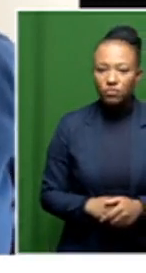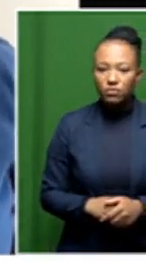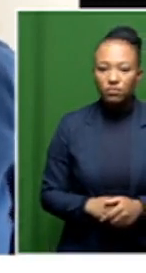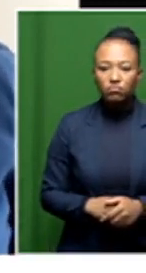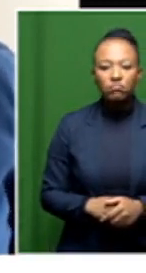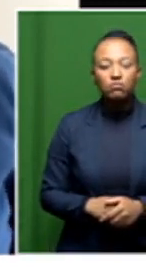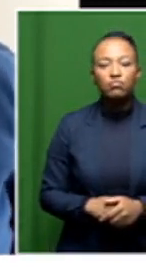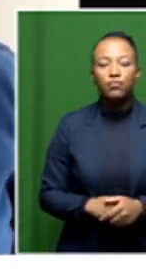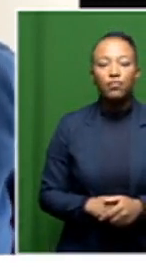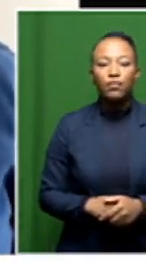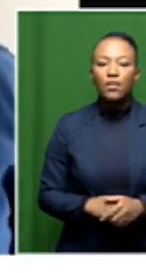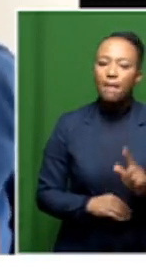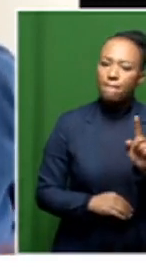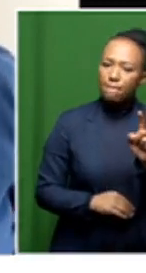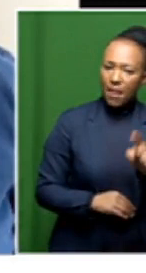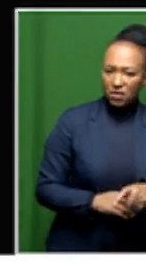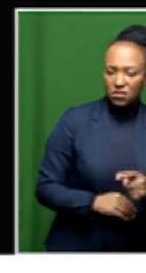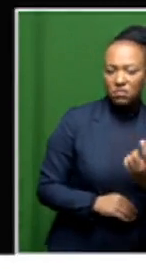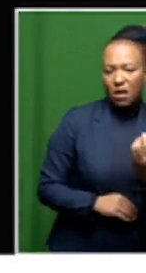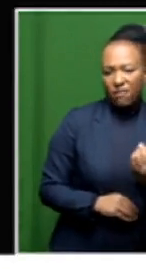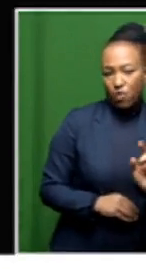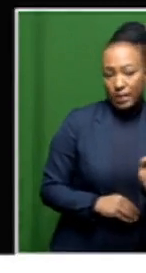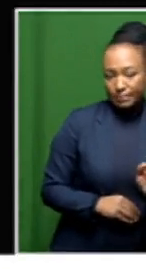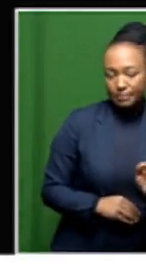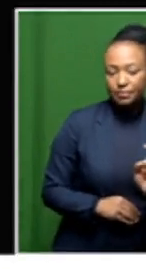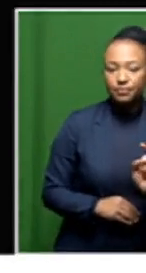All you need to have is your